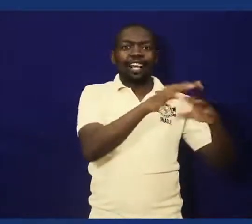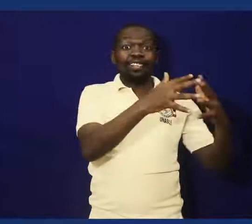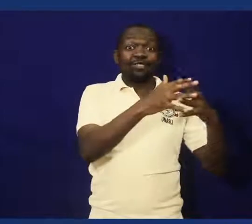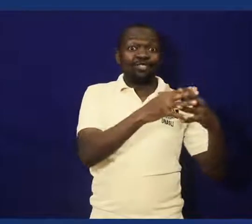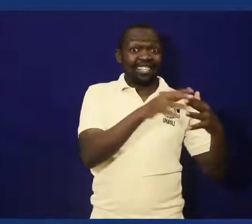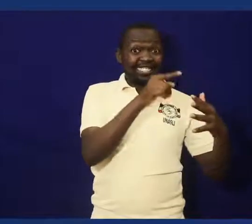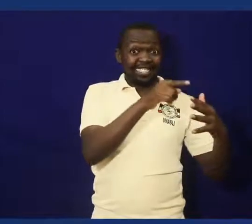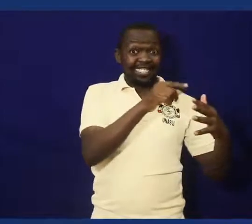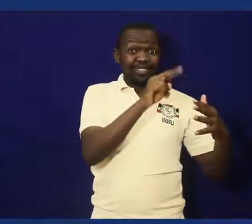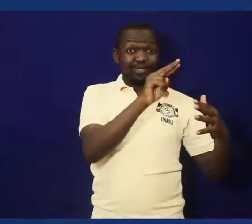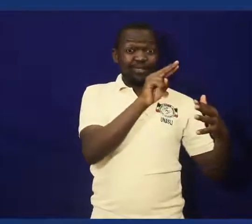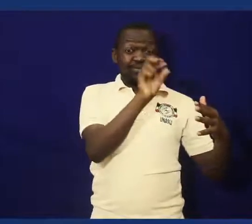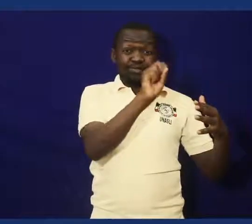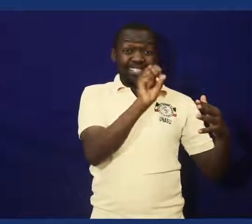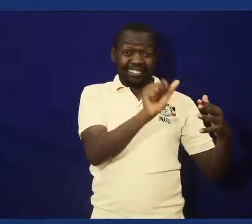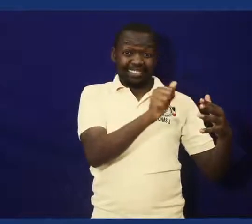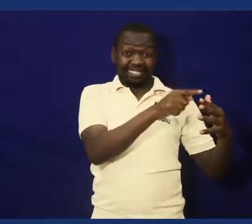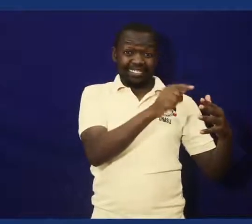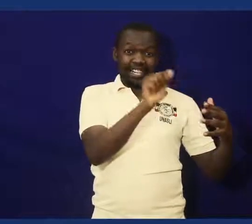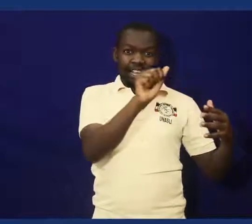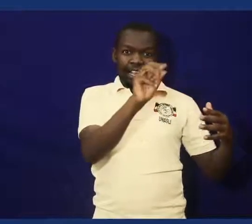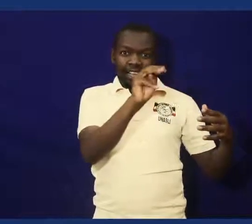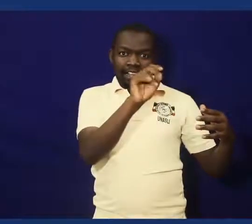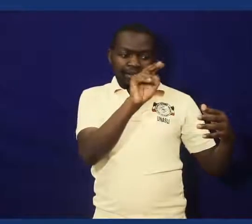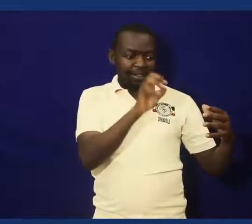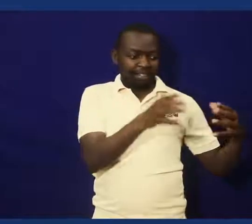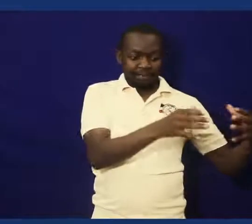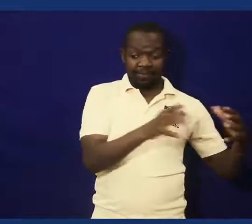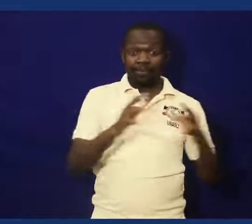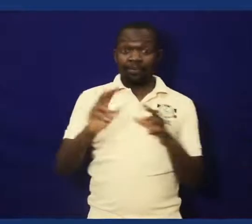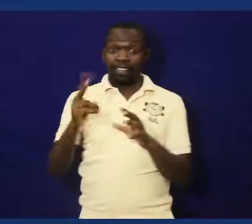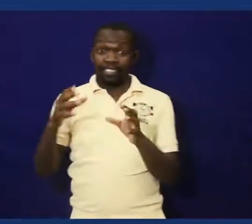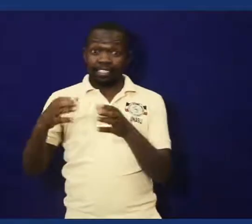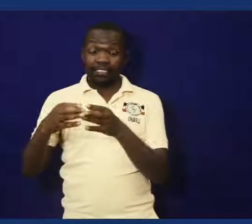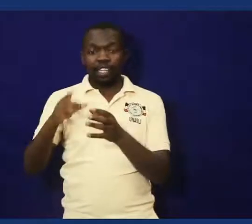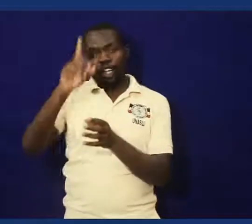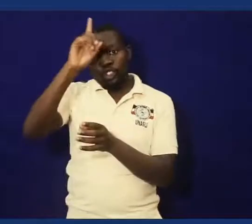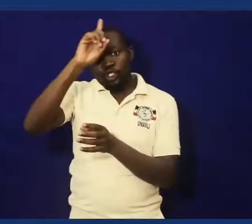Then the second group included Germany,